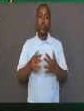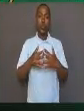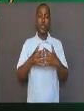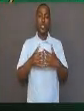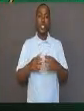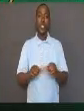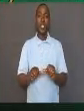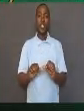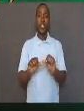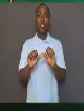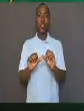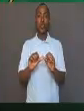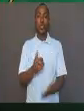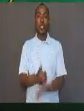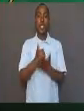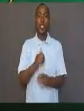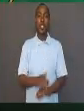other molecules.